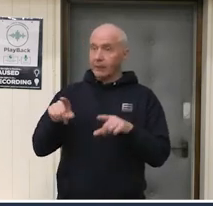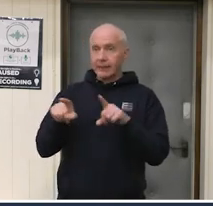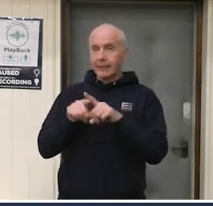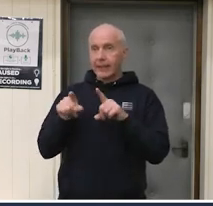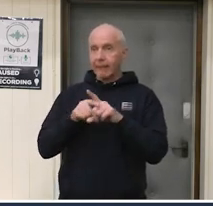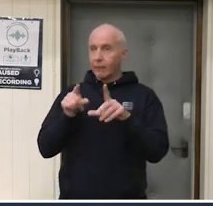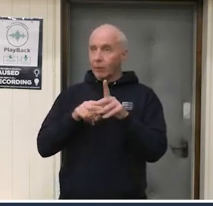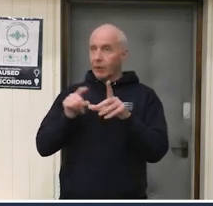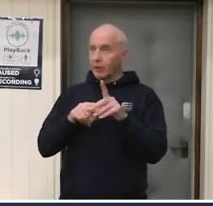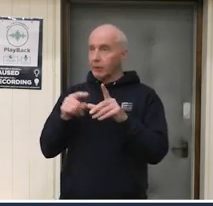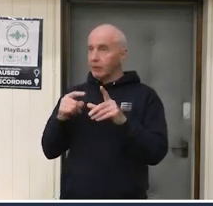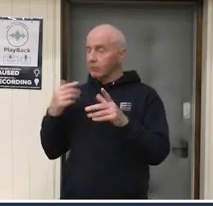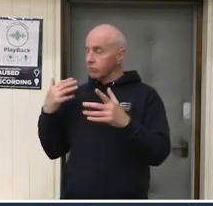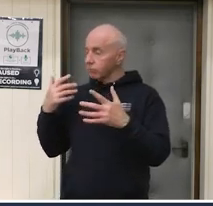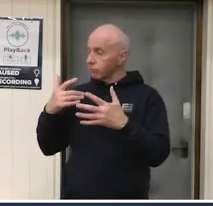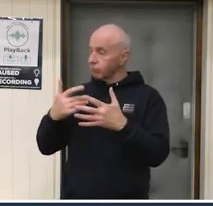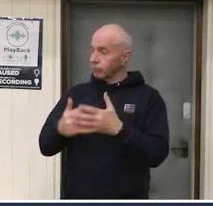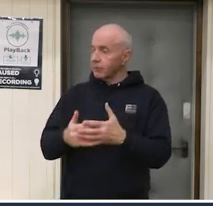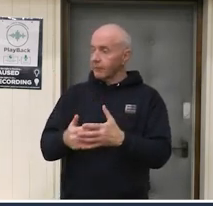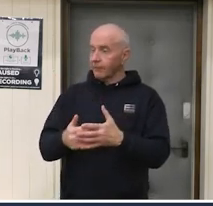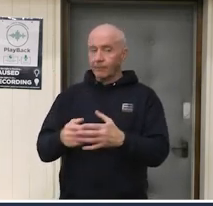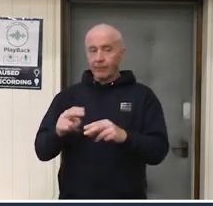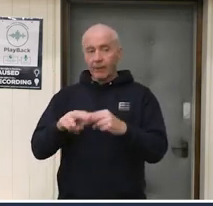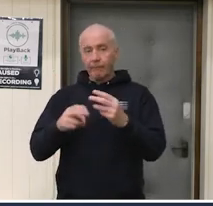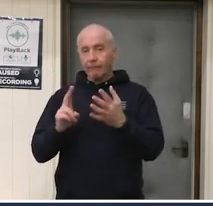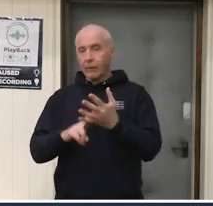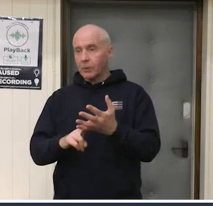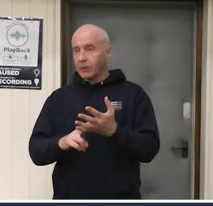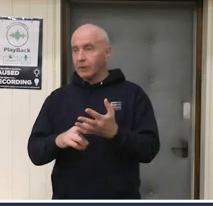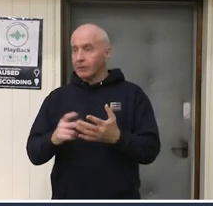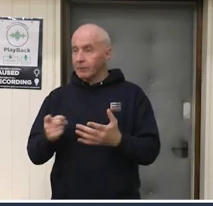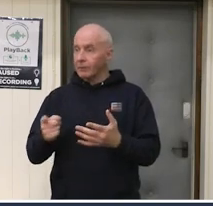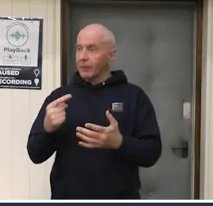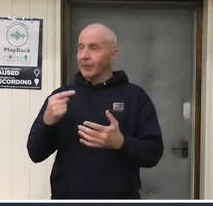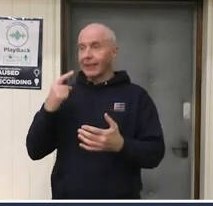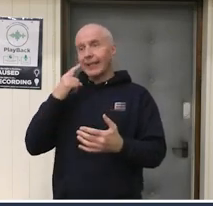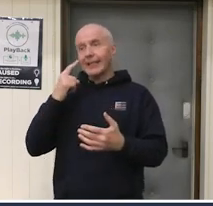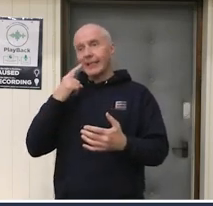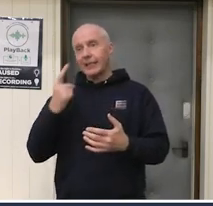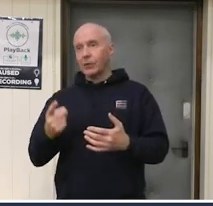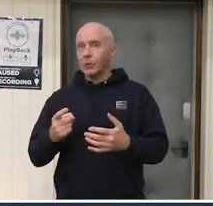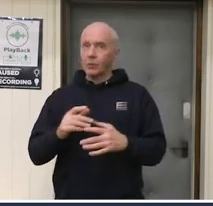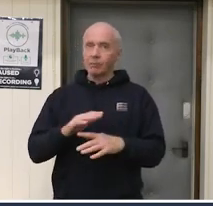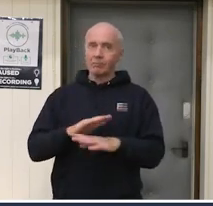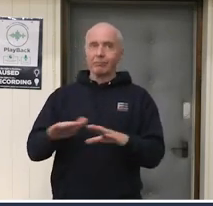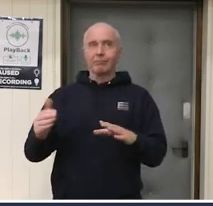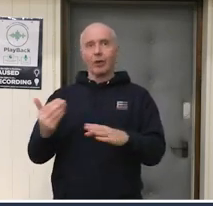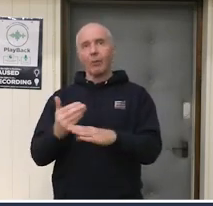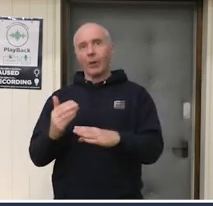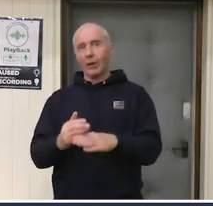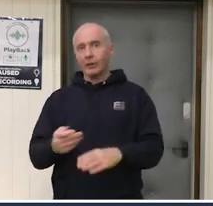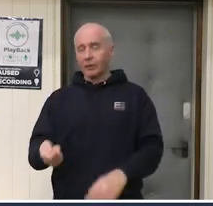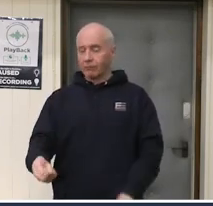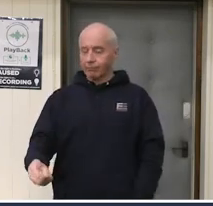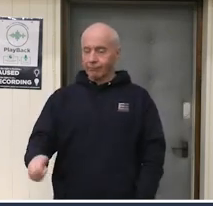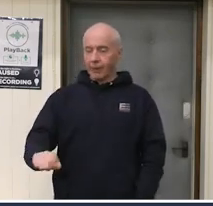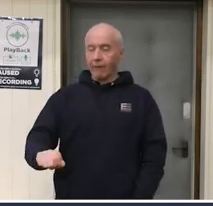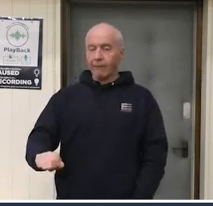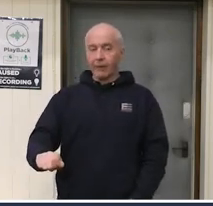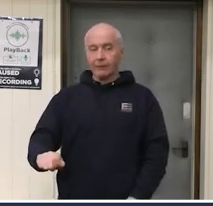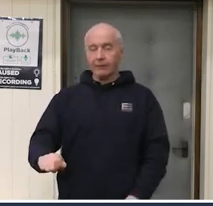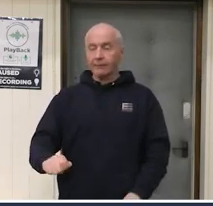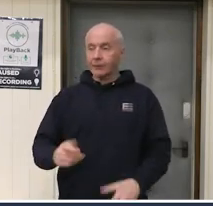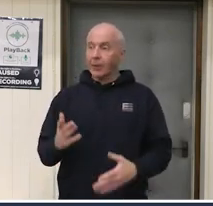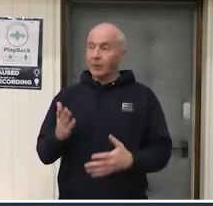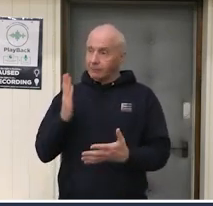really good at making fusion not work, right? It's really easy to make it not work. You just turn the thing off. So, it's inherently